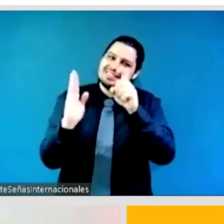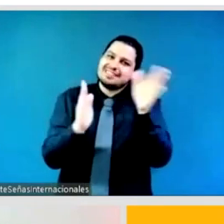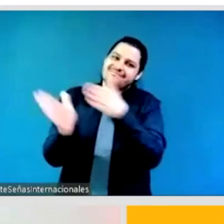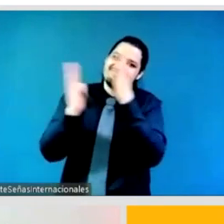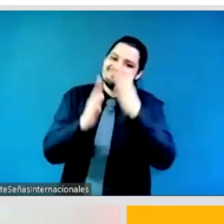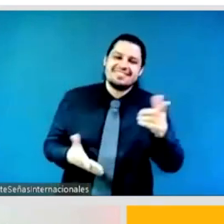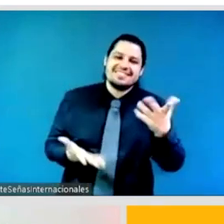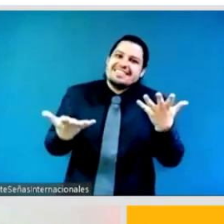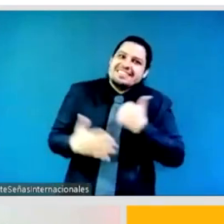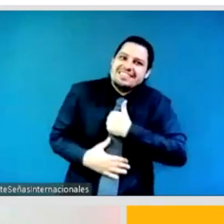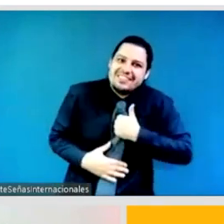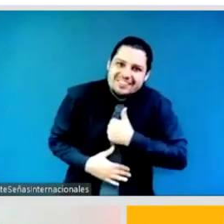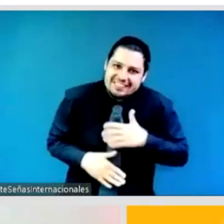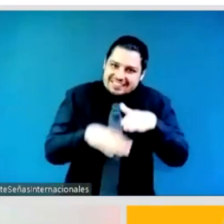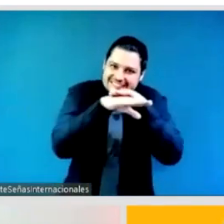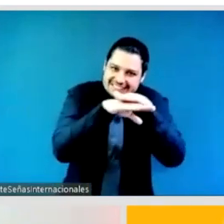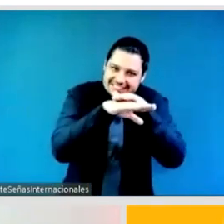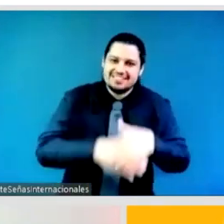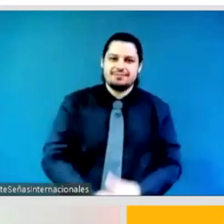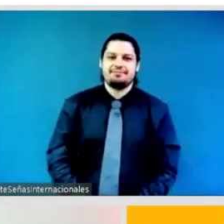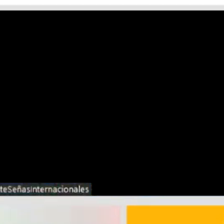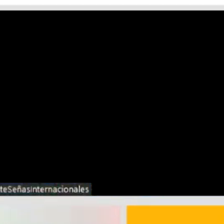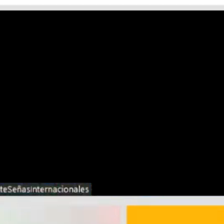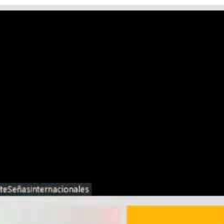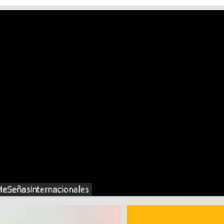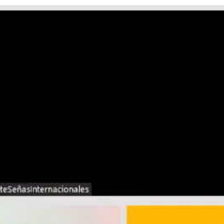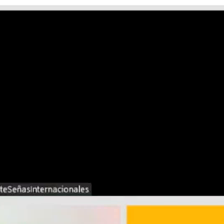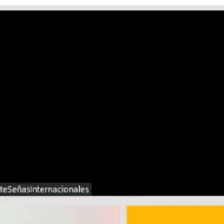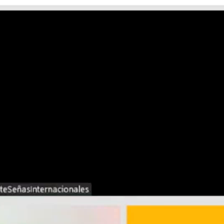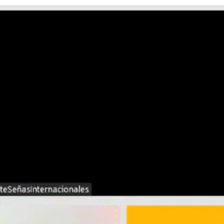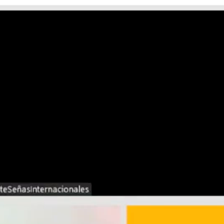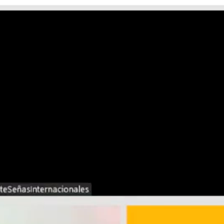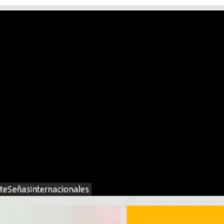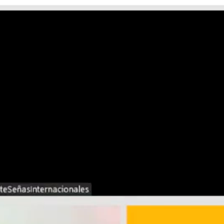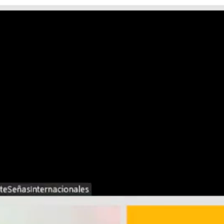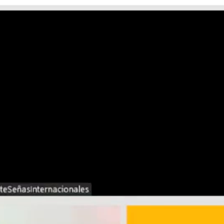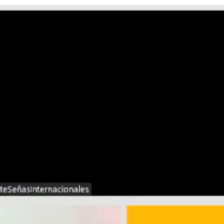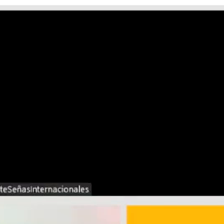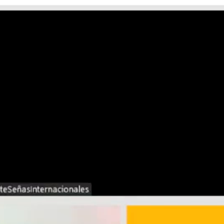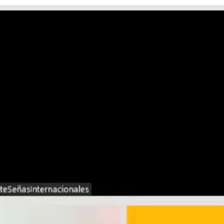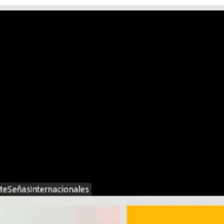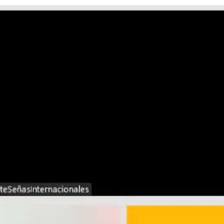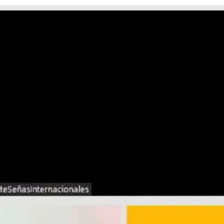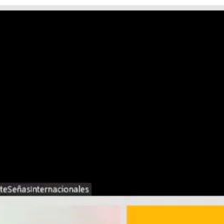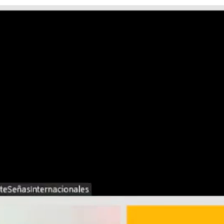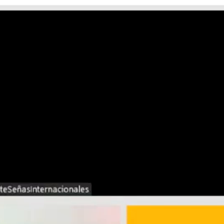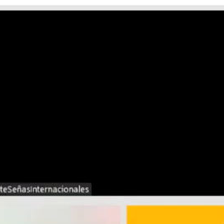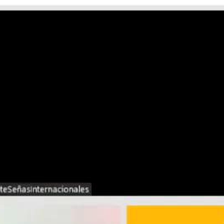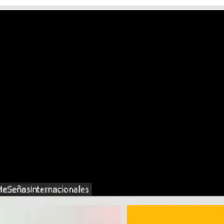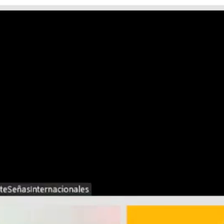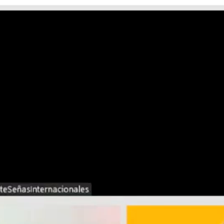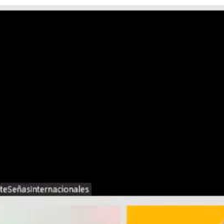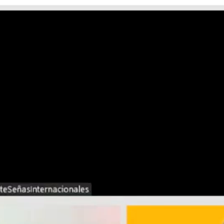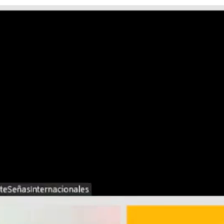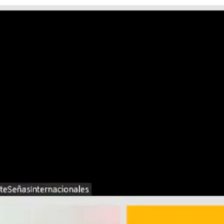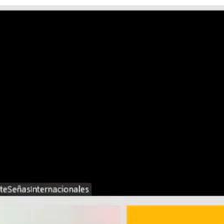participation and transformation to the conversation. And for bringing in young feminists, which is an important segue to